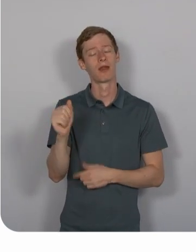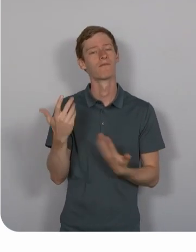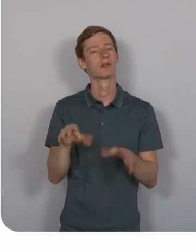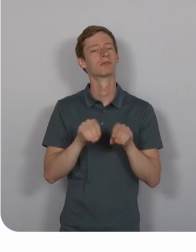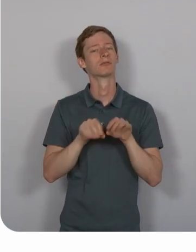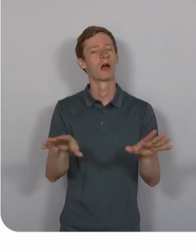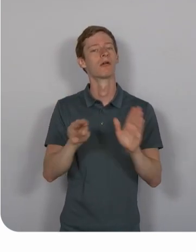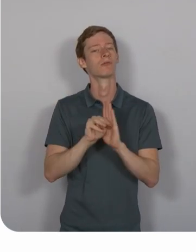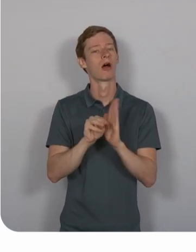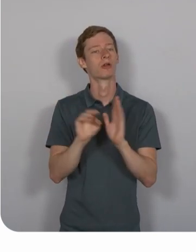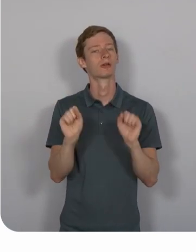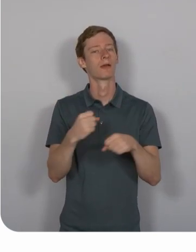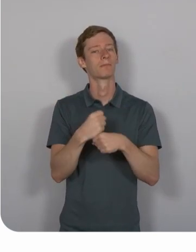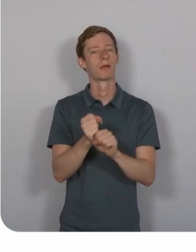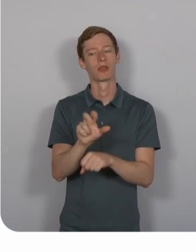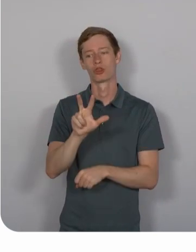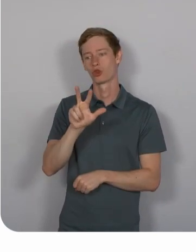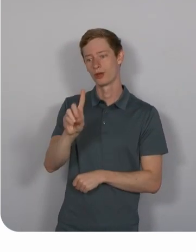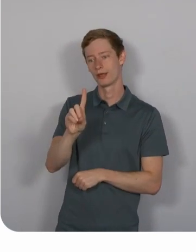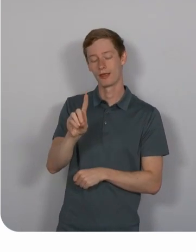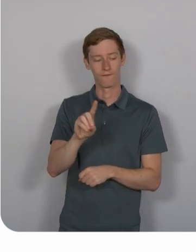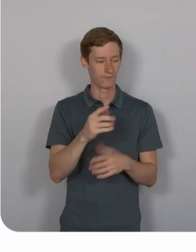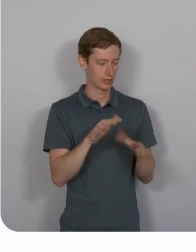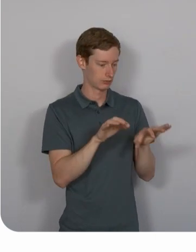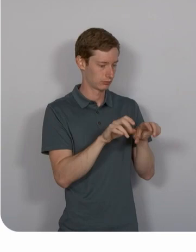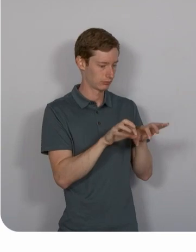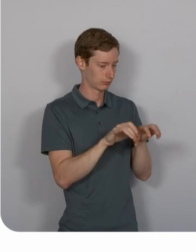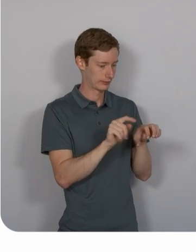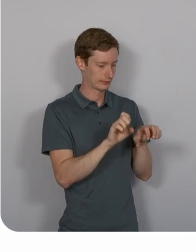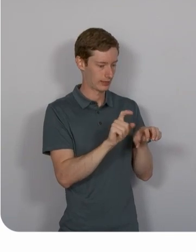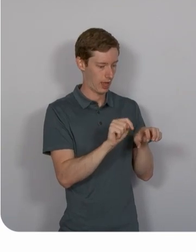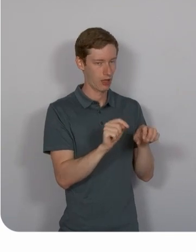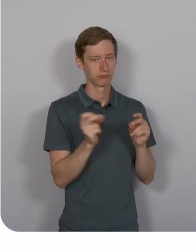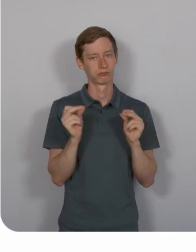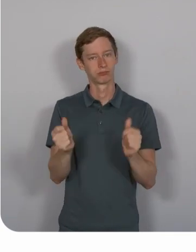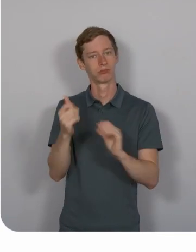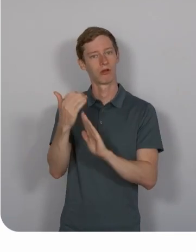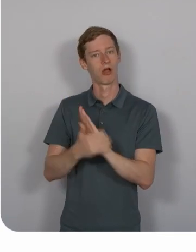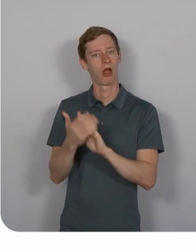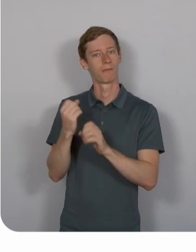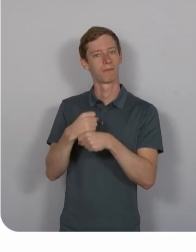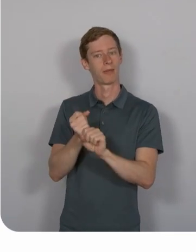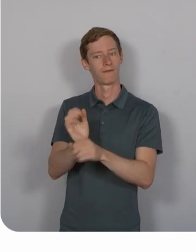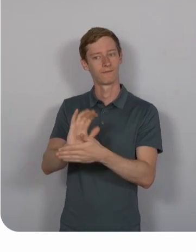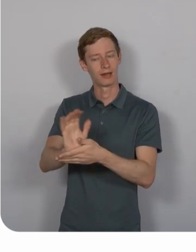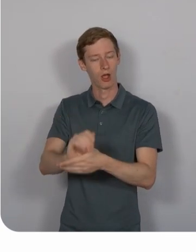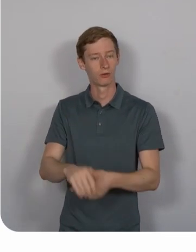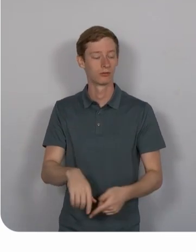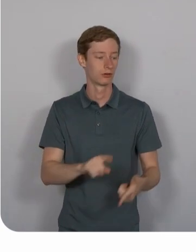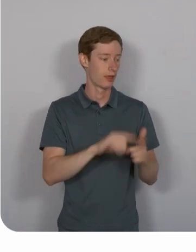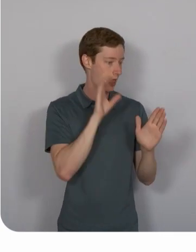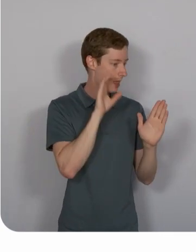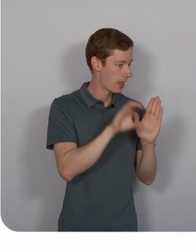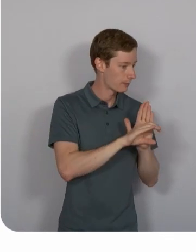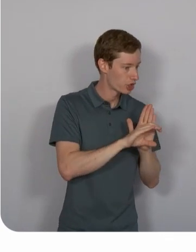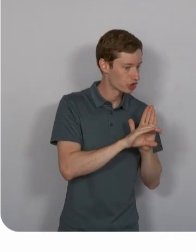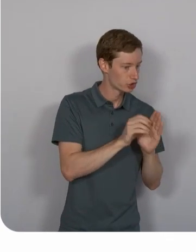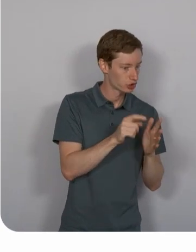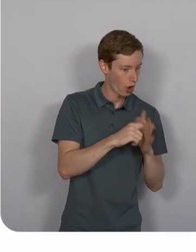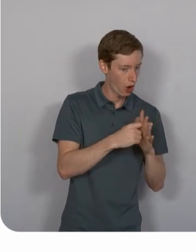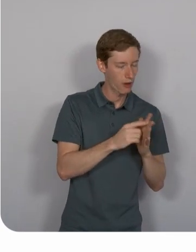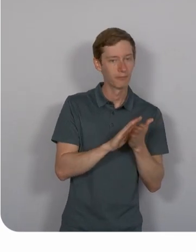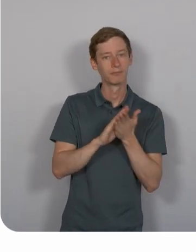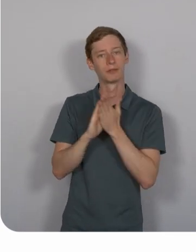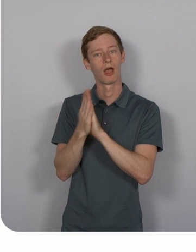can generate 3D video from text prompts, that can create sound from images, that can